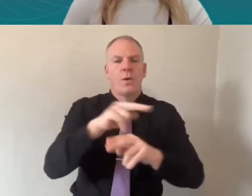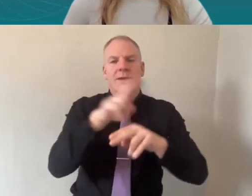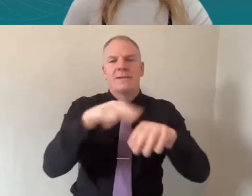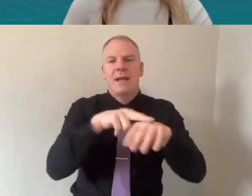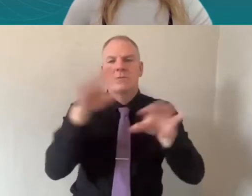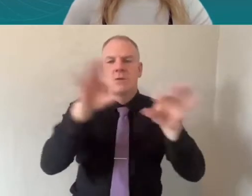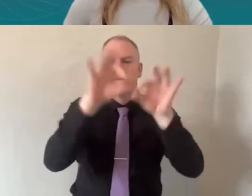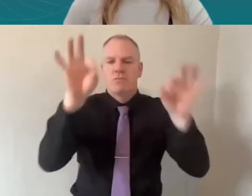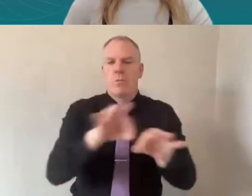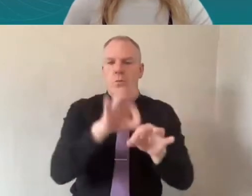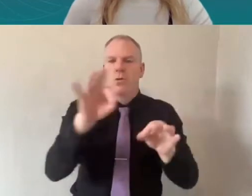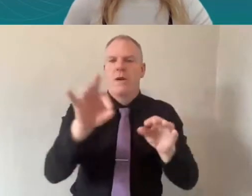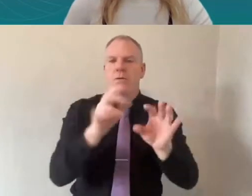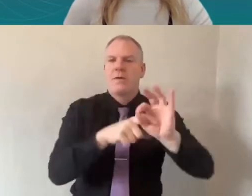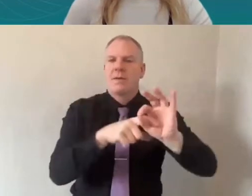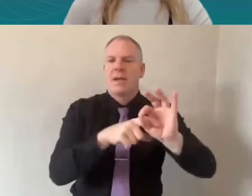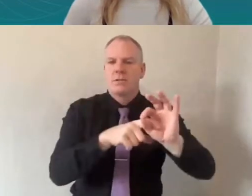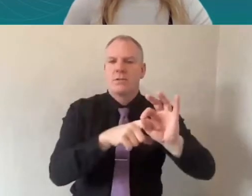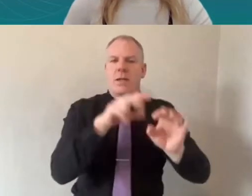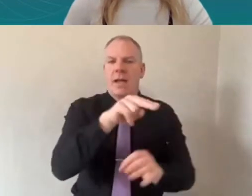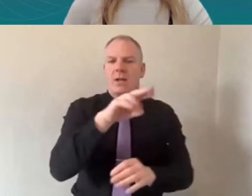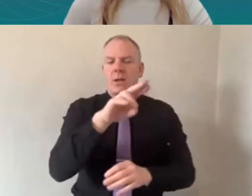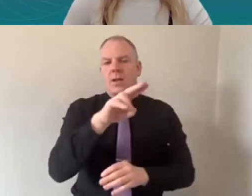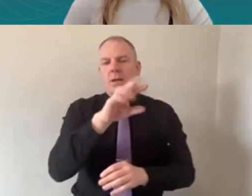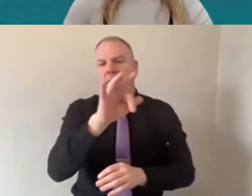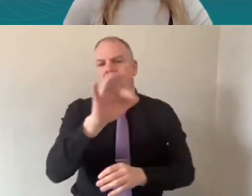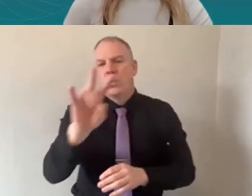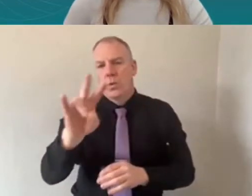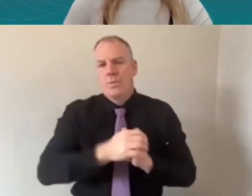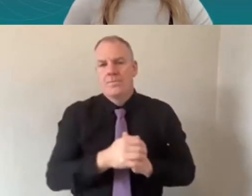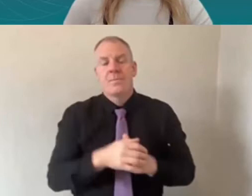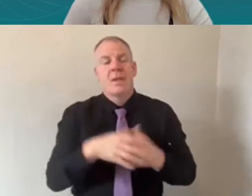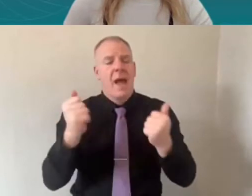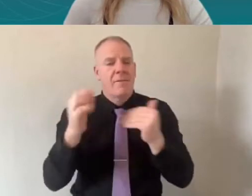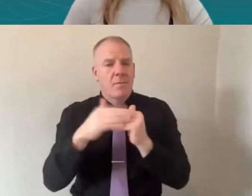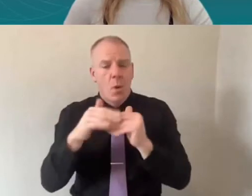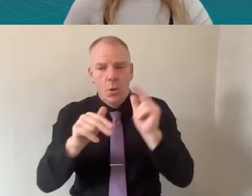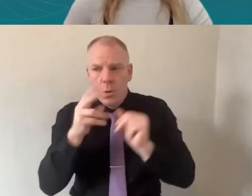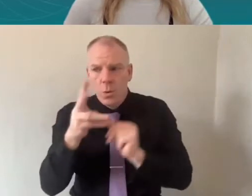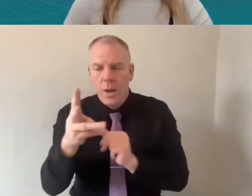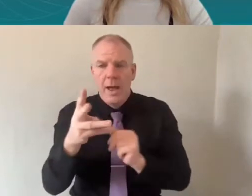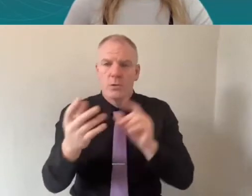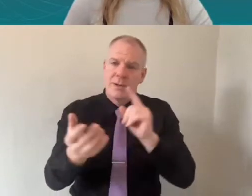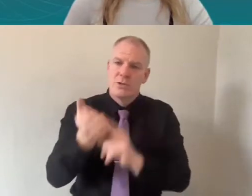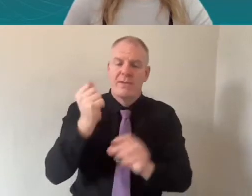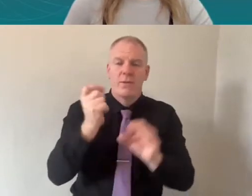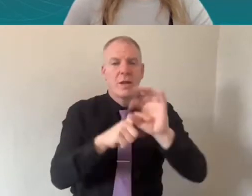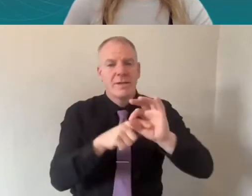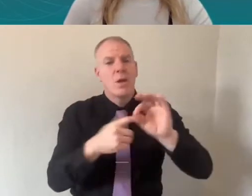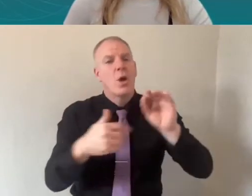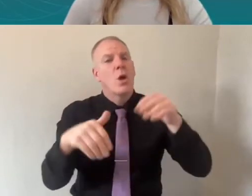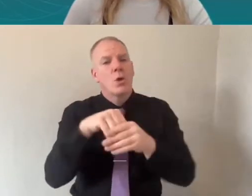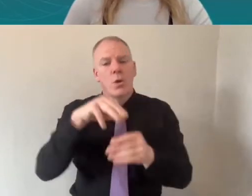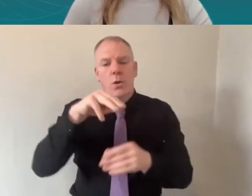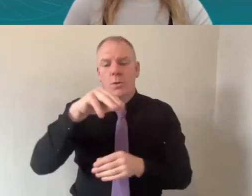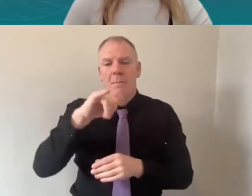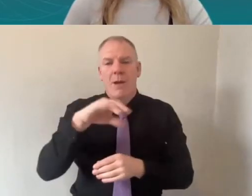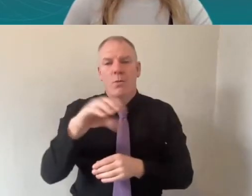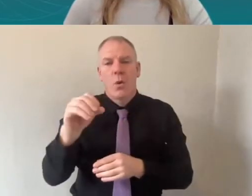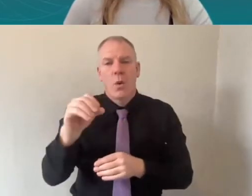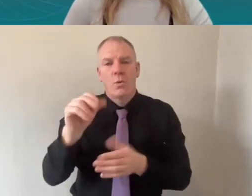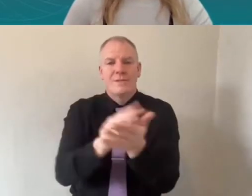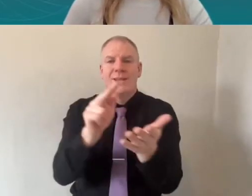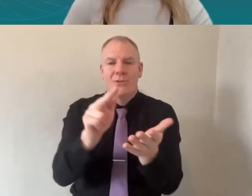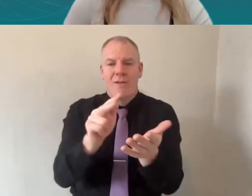qualifications. There'll be increased availability of new and innovative qualifications, including micro-credentials,